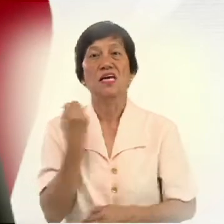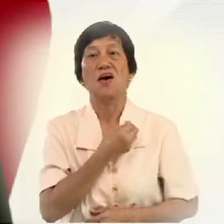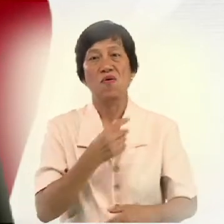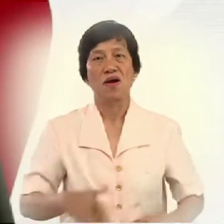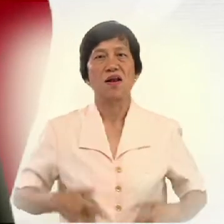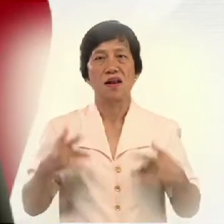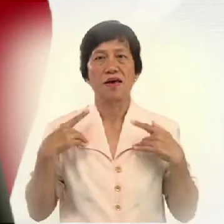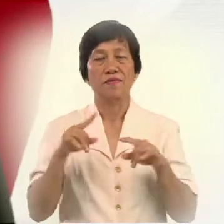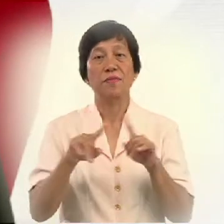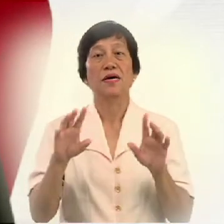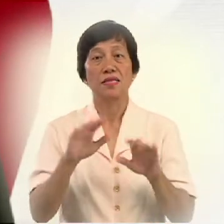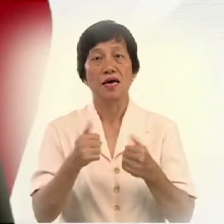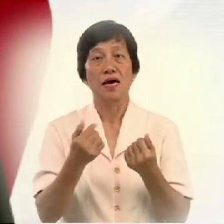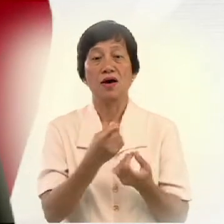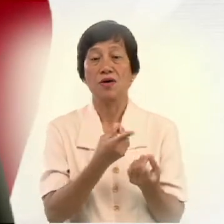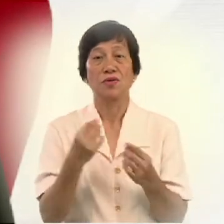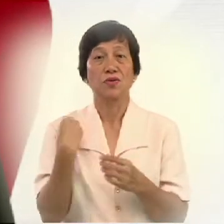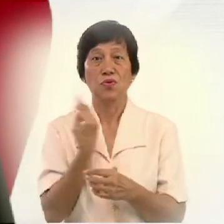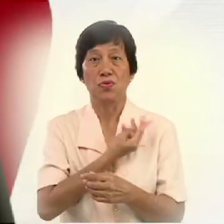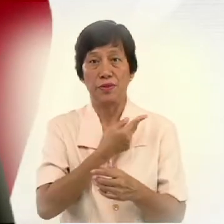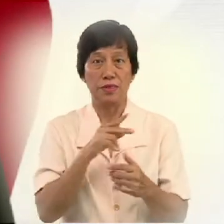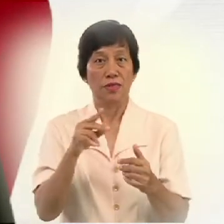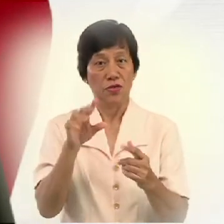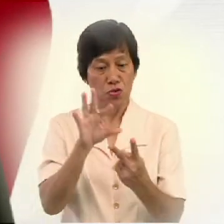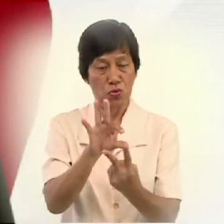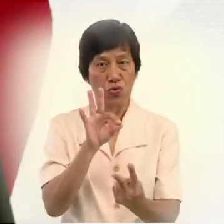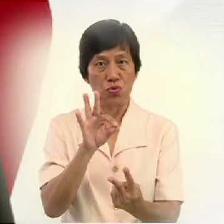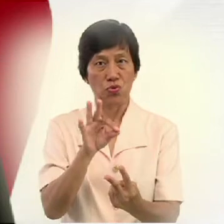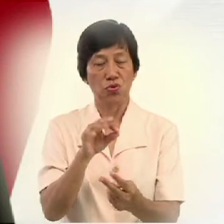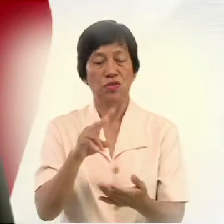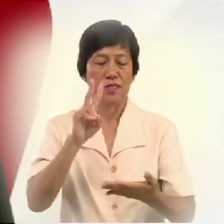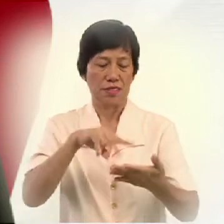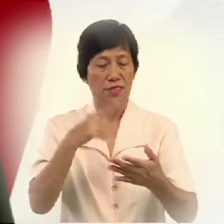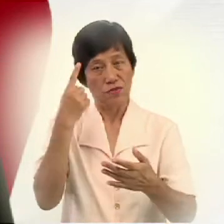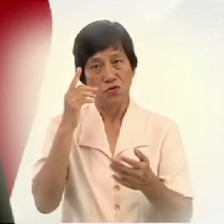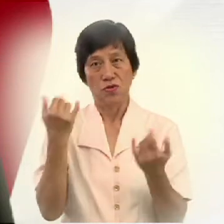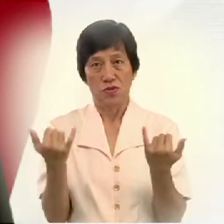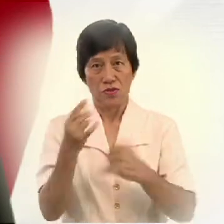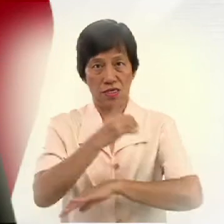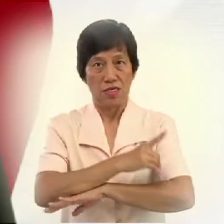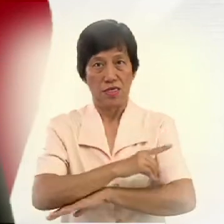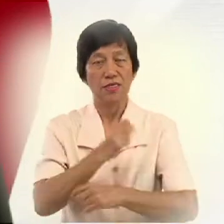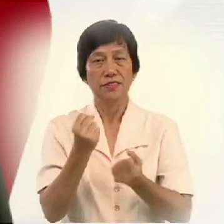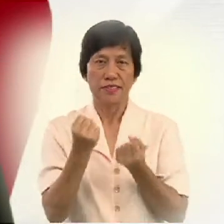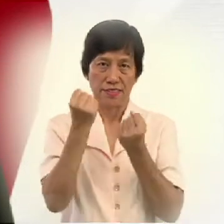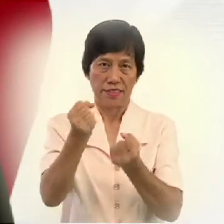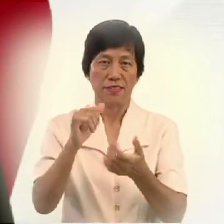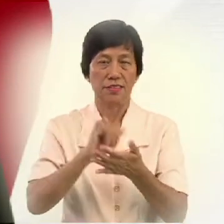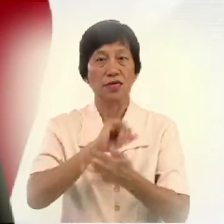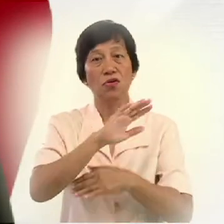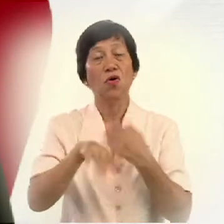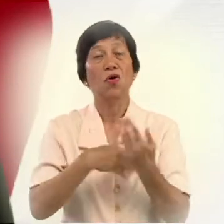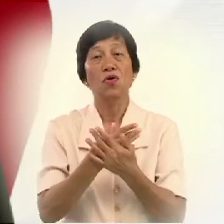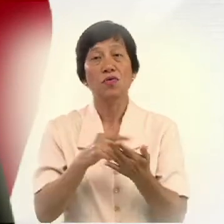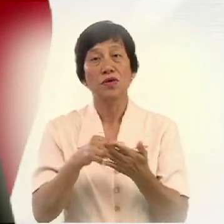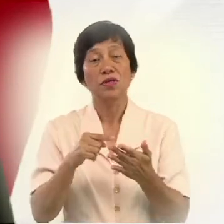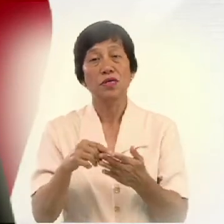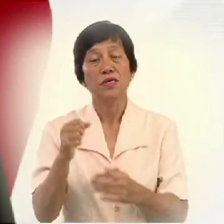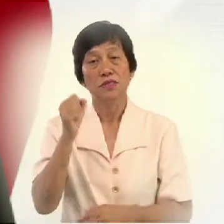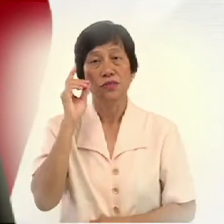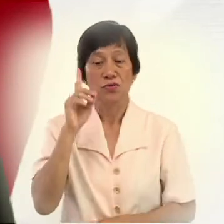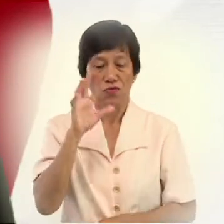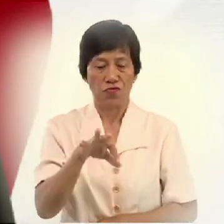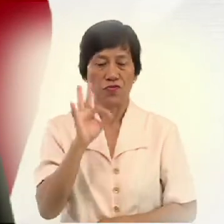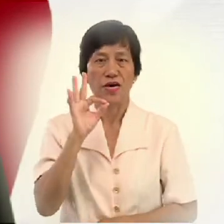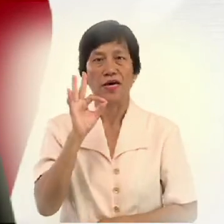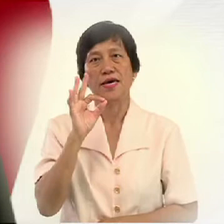we prioritize? The readings for today suggest that all of these should find their reference